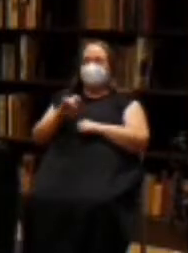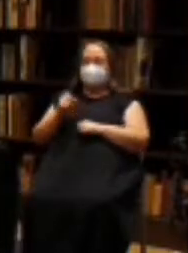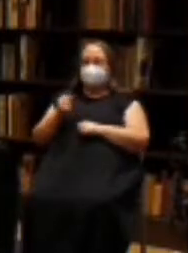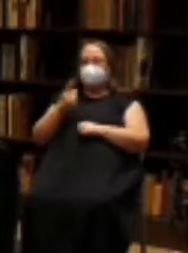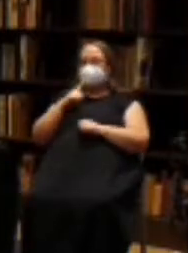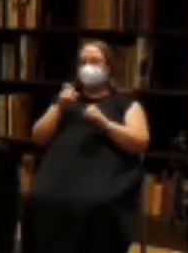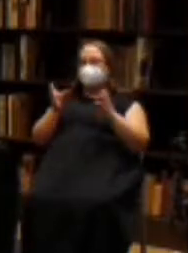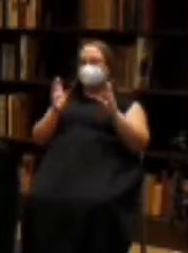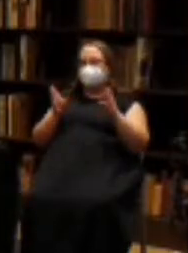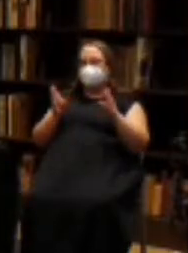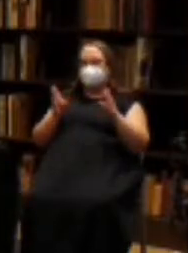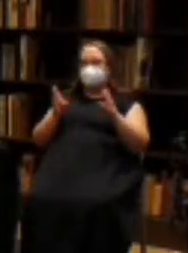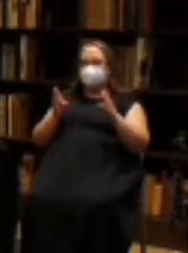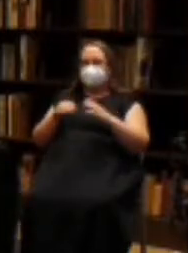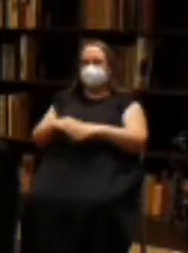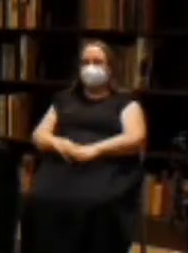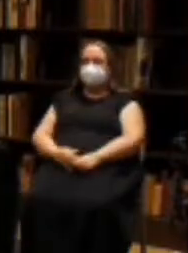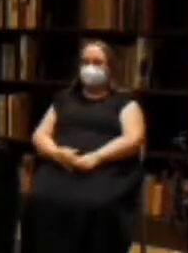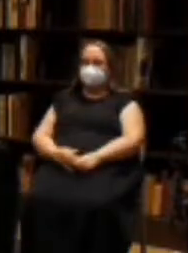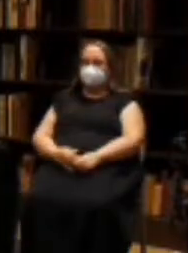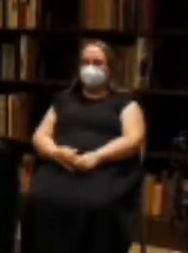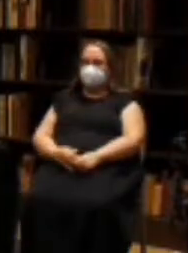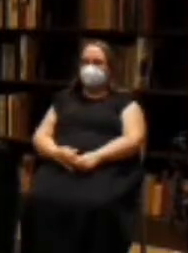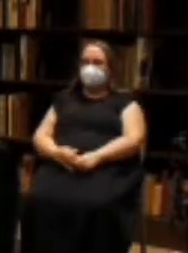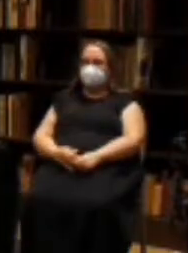of the declension moment for that.